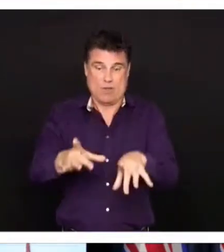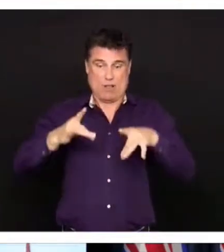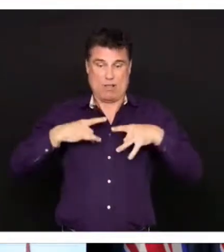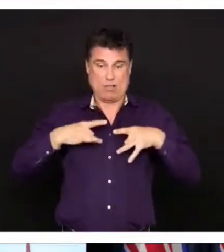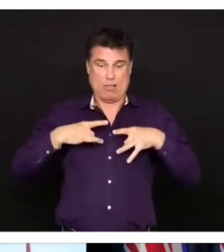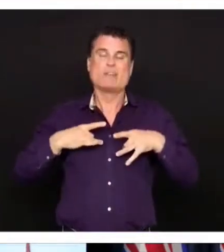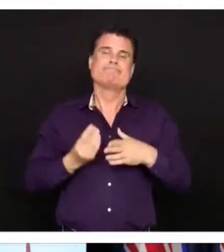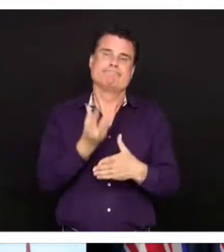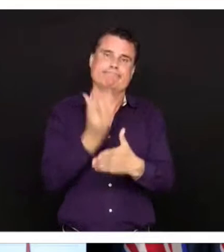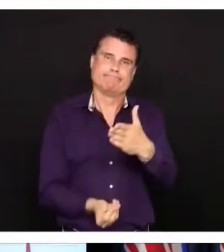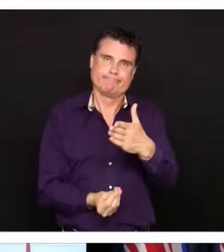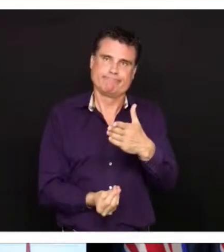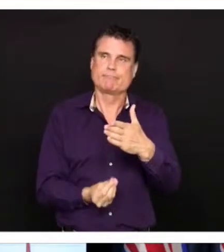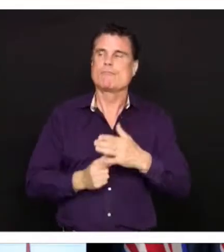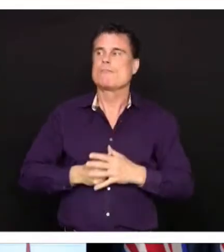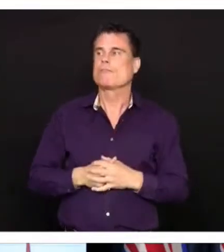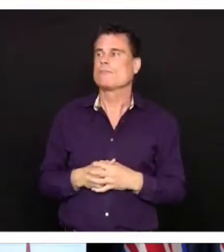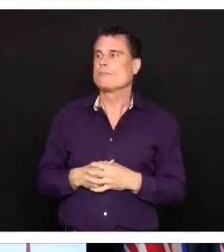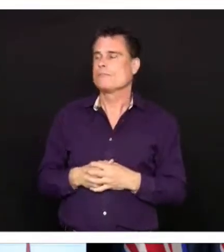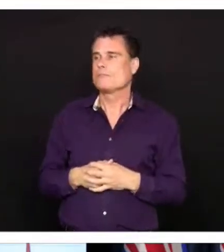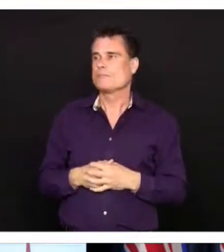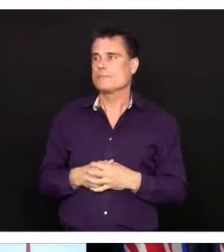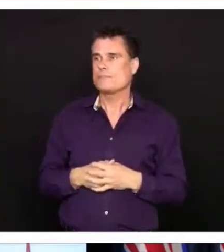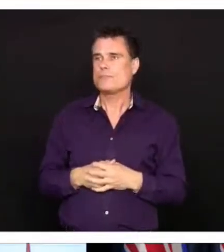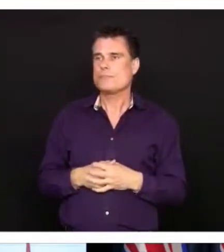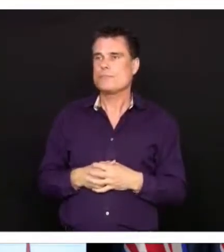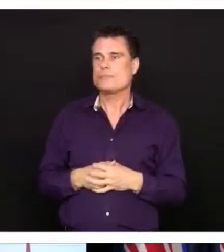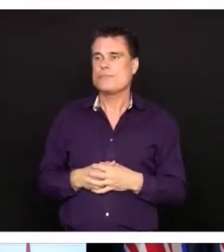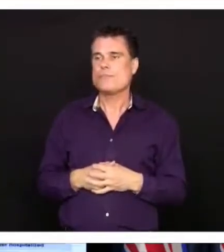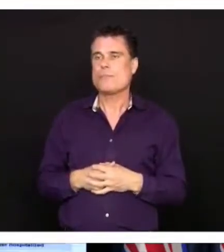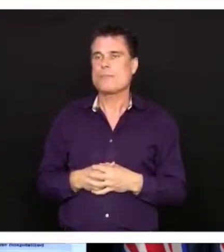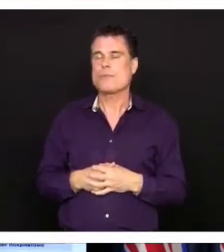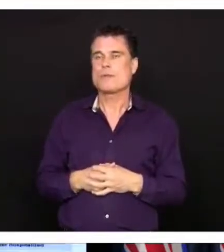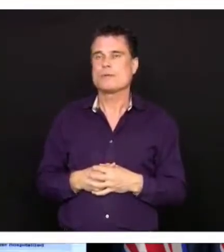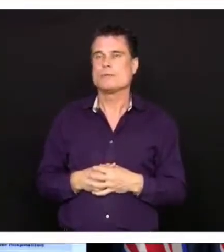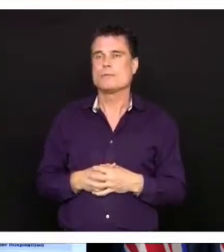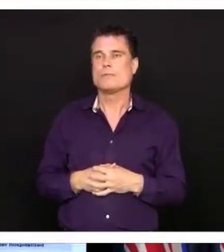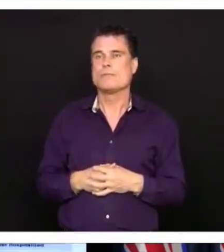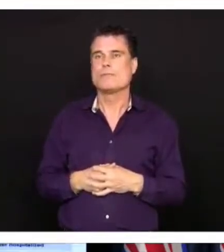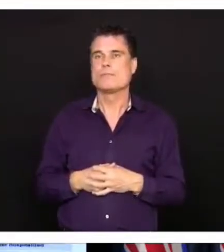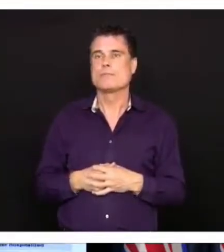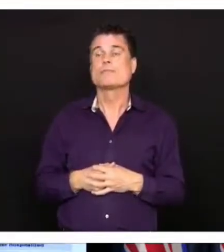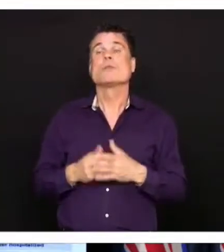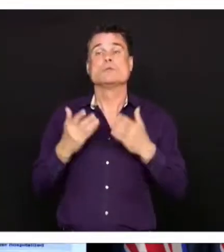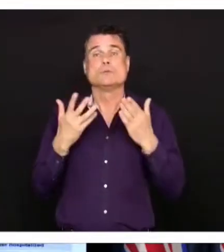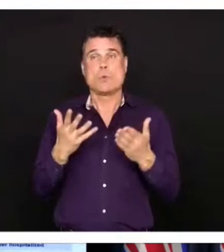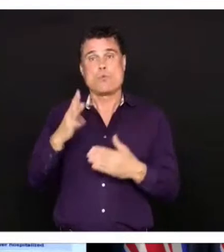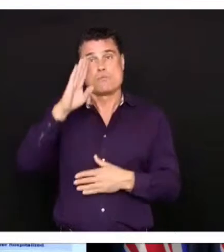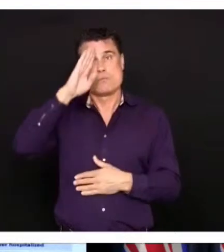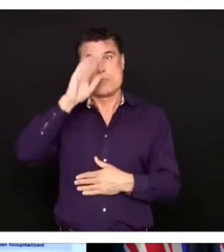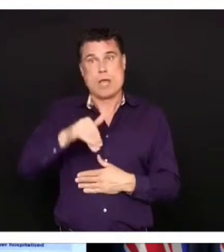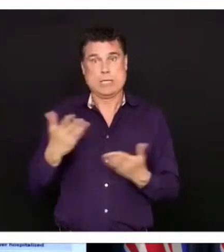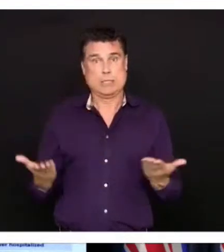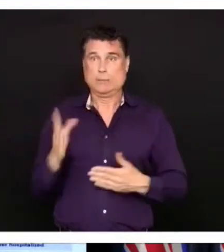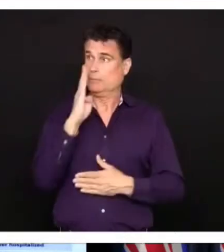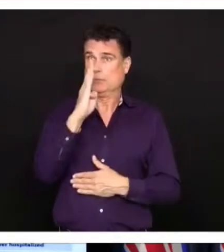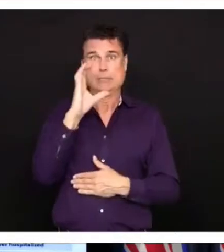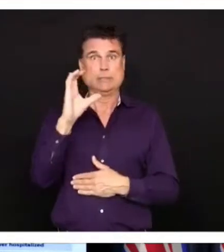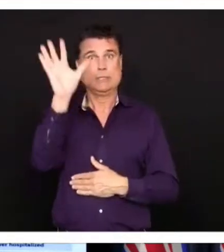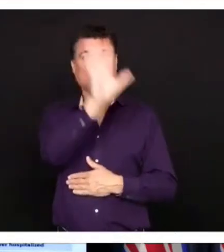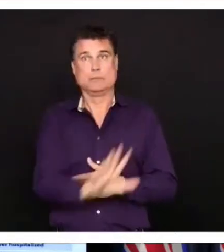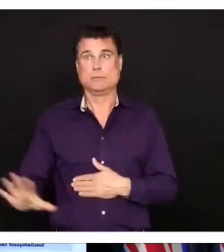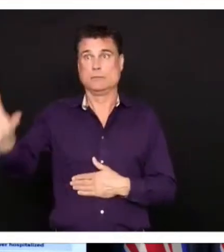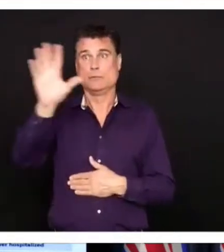died are seniors and elders who've been in long-term care. The next slide is our